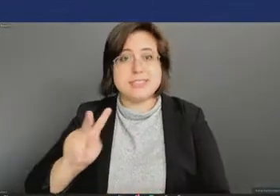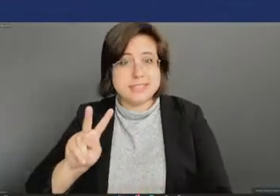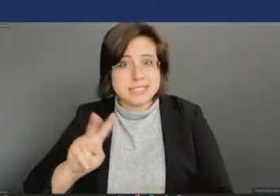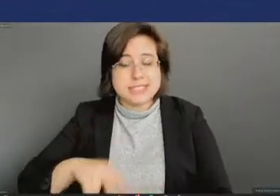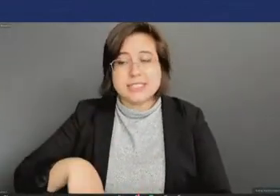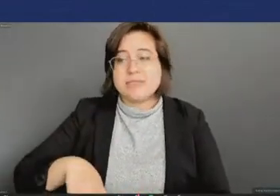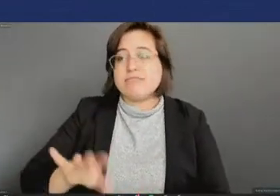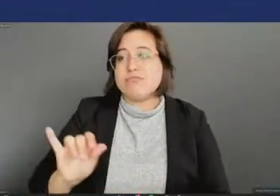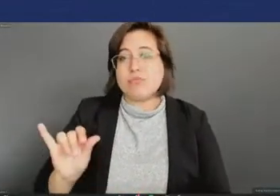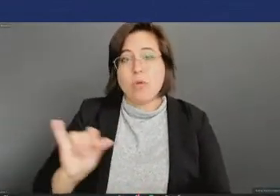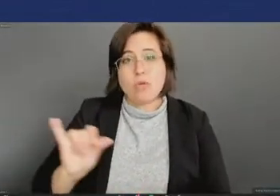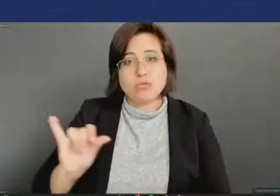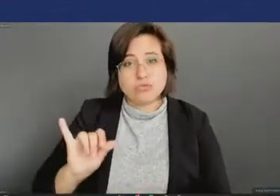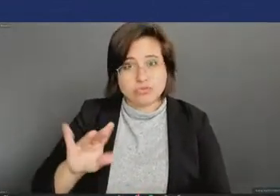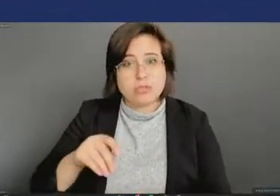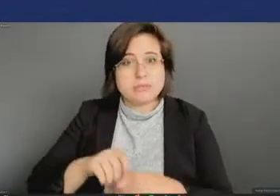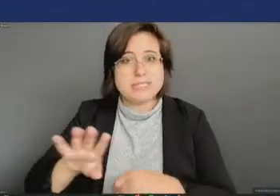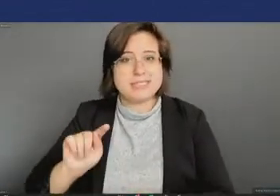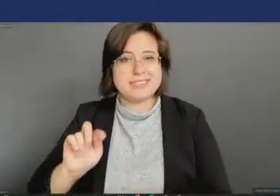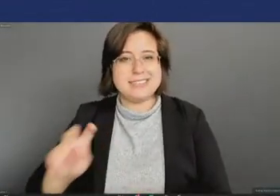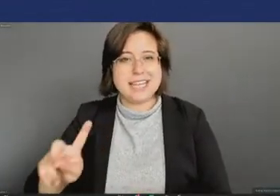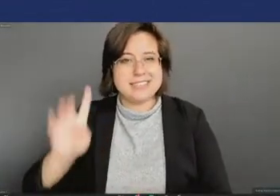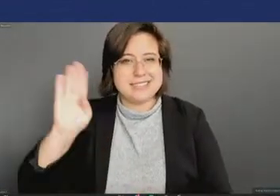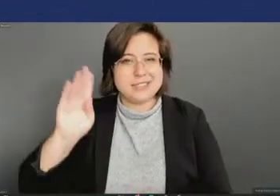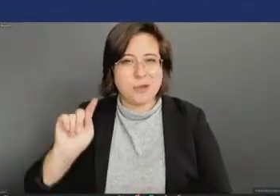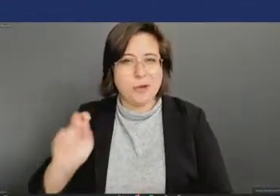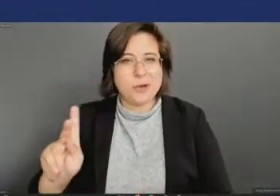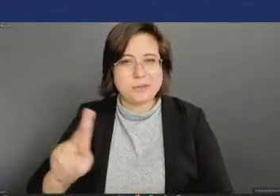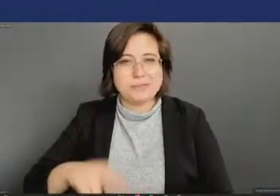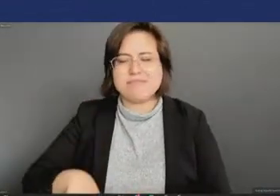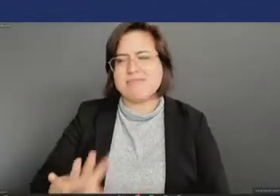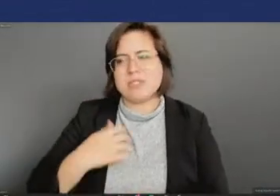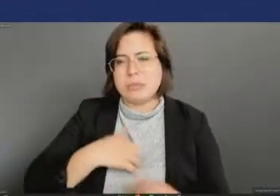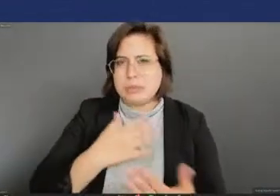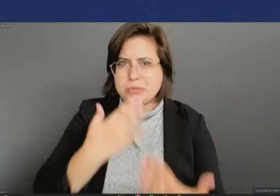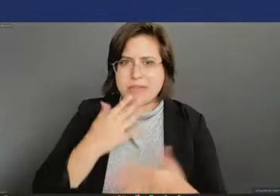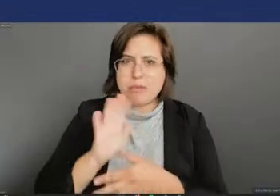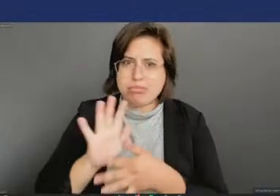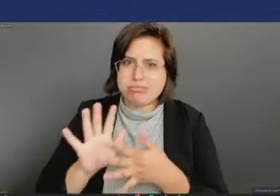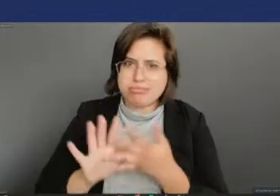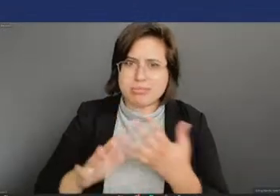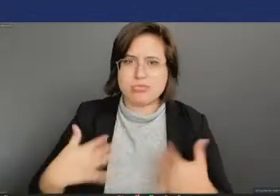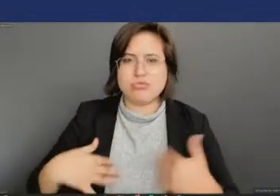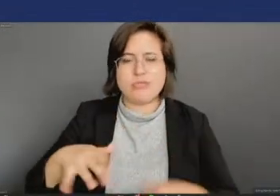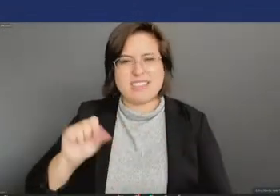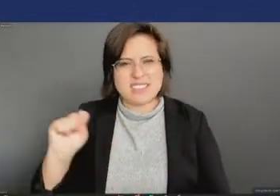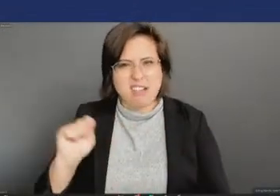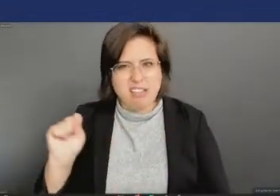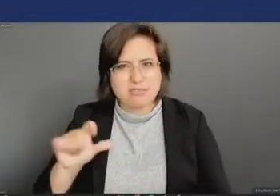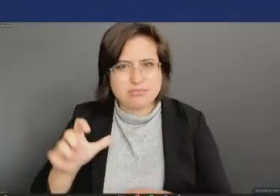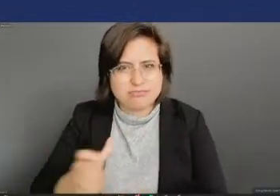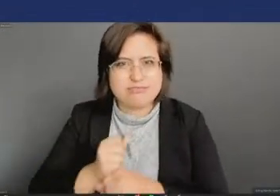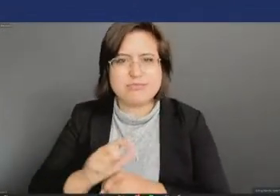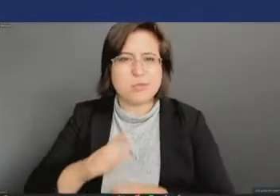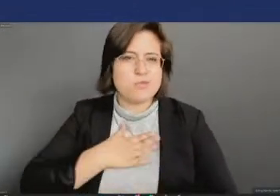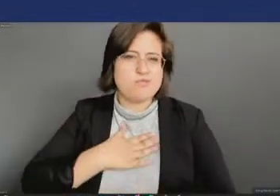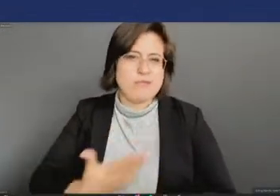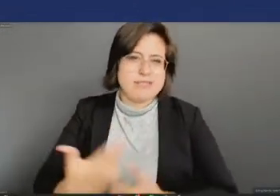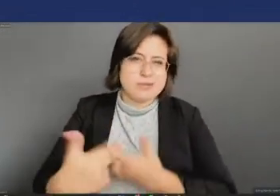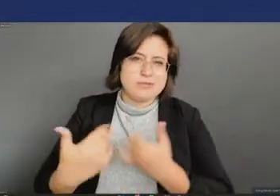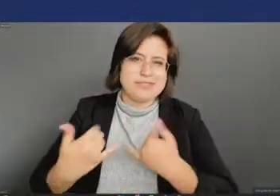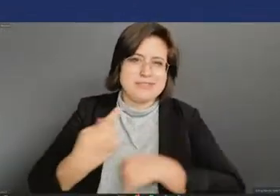and in his TED Talk. We are so grateful for all of that scholarship and for your willingness and generosity to be with us